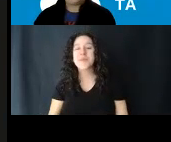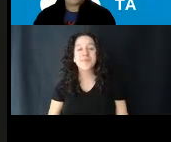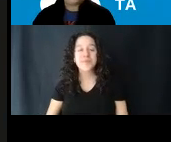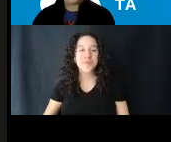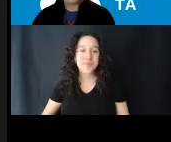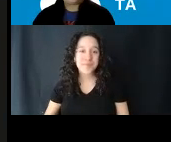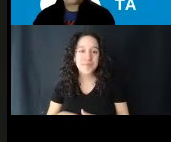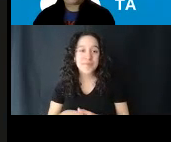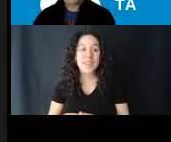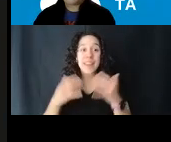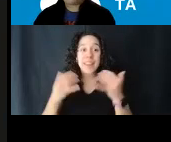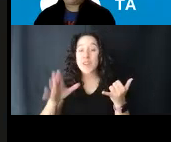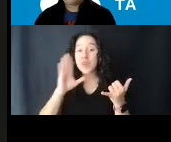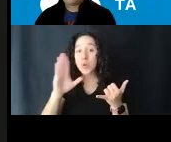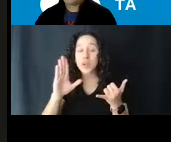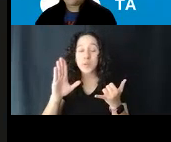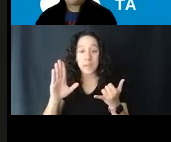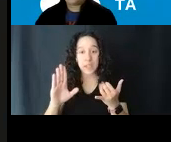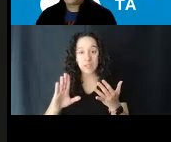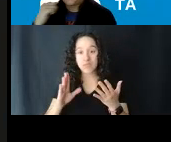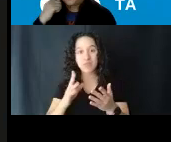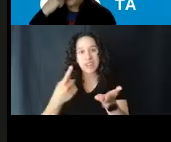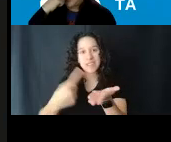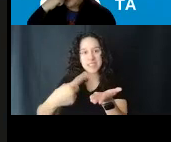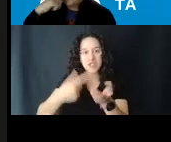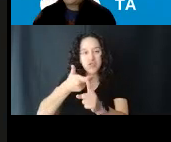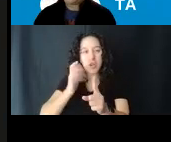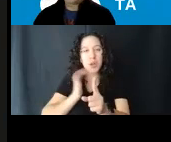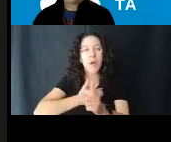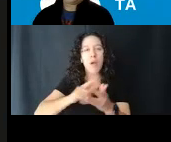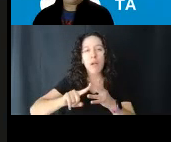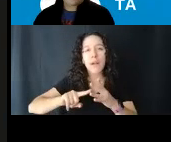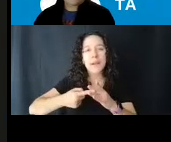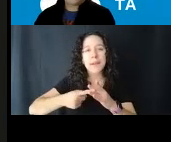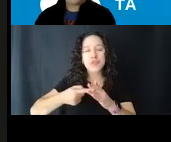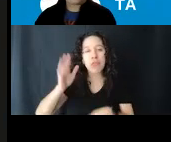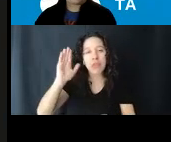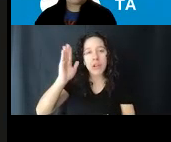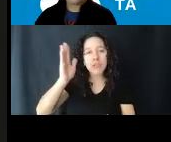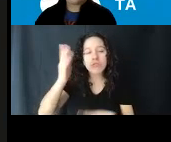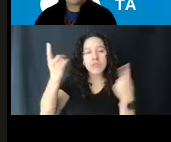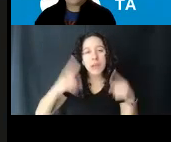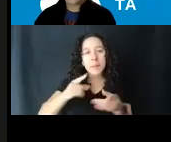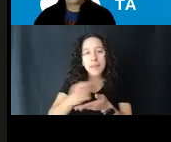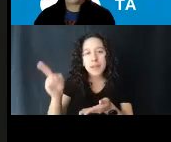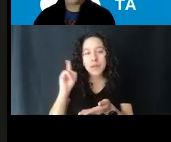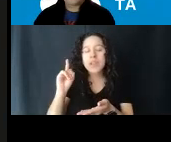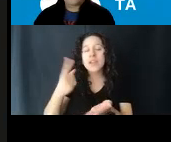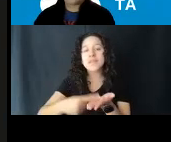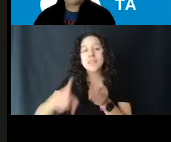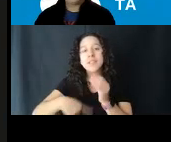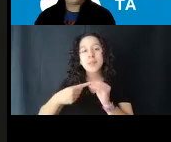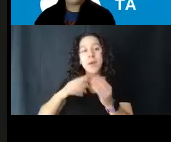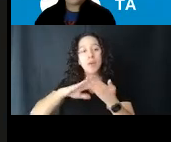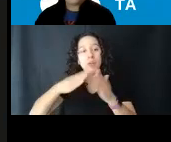Exchange. This is a jump off from our initial webinar that we had that talked about community schools funding